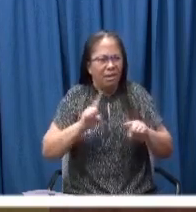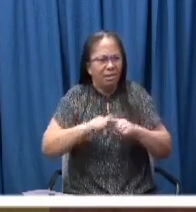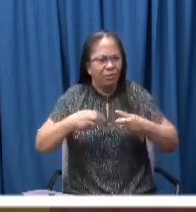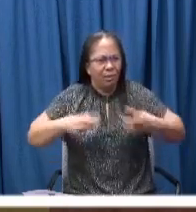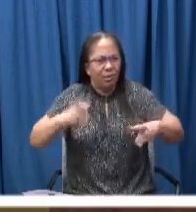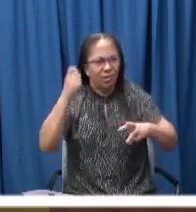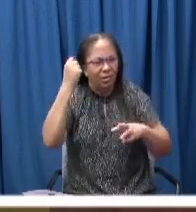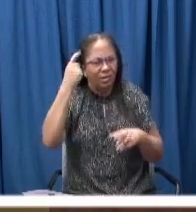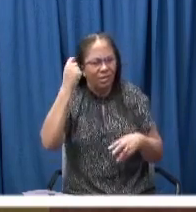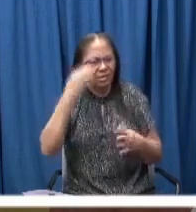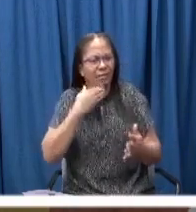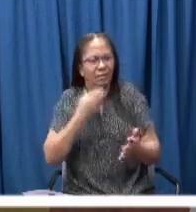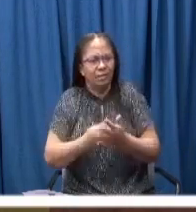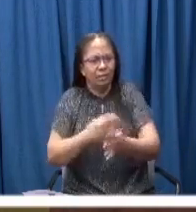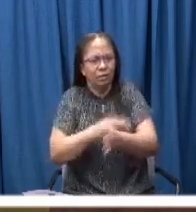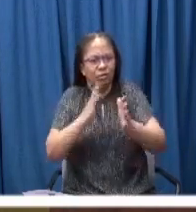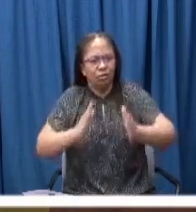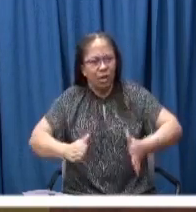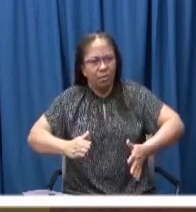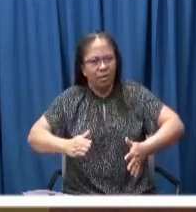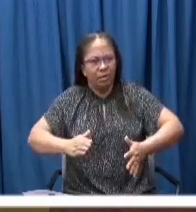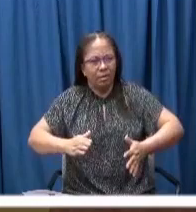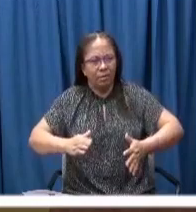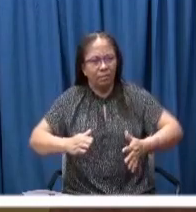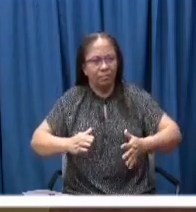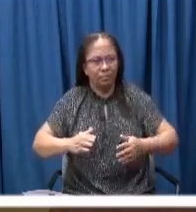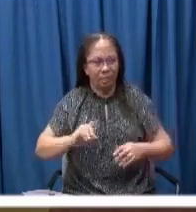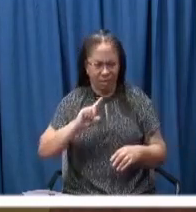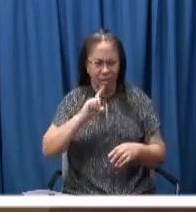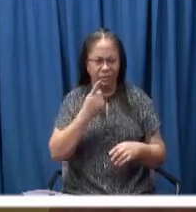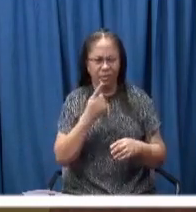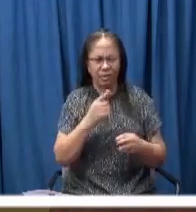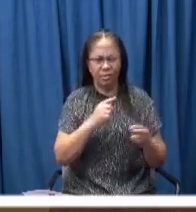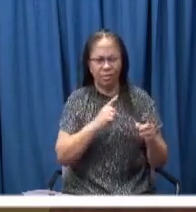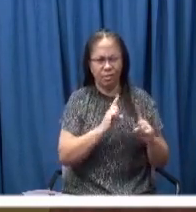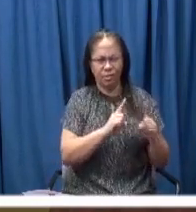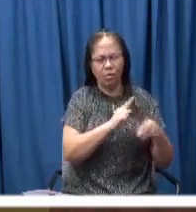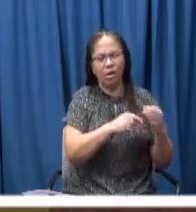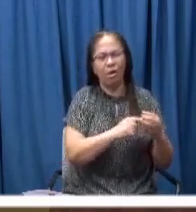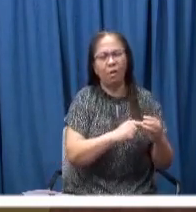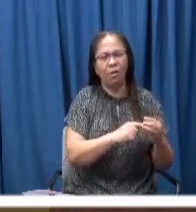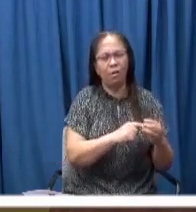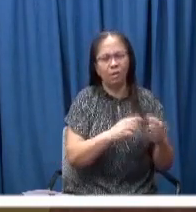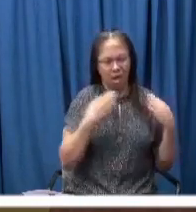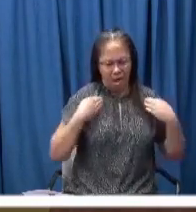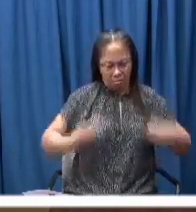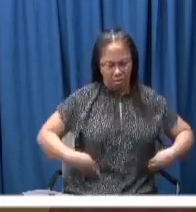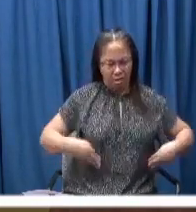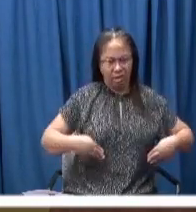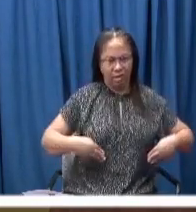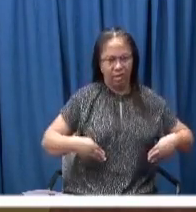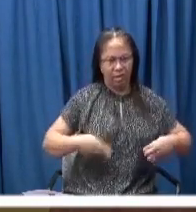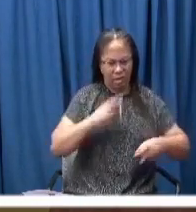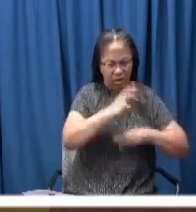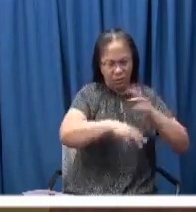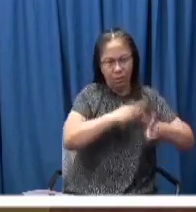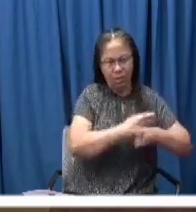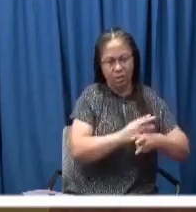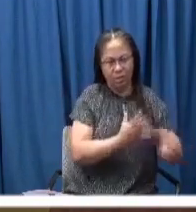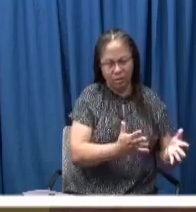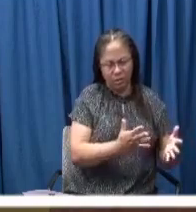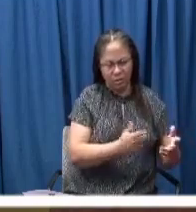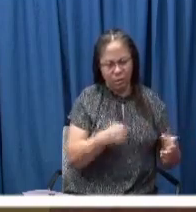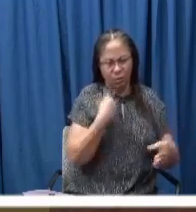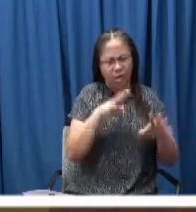shepherd. Because the first has to do with our physical, bodily, worldly health. That we can trust God